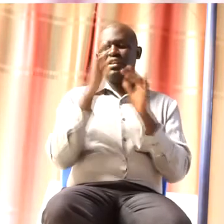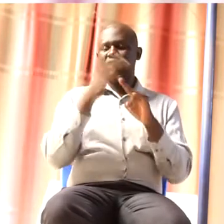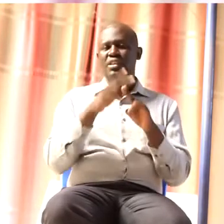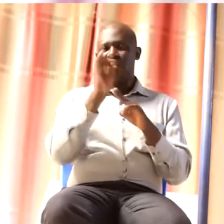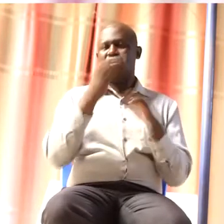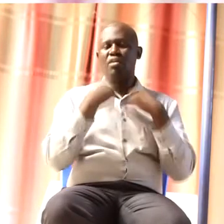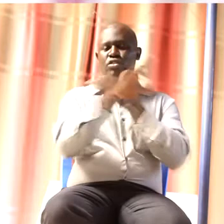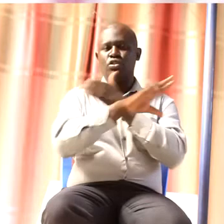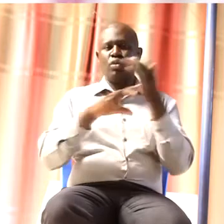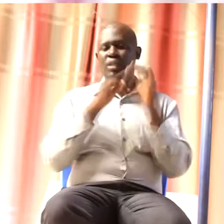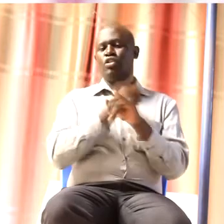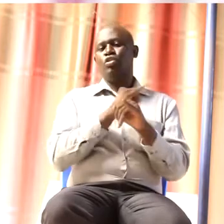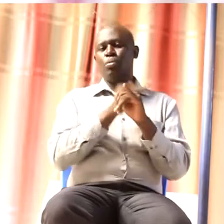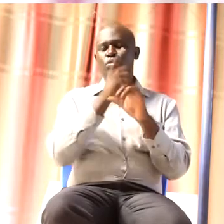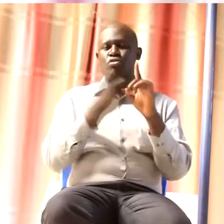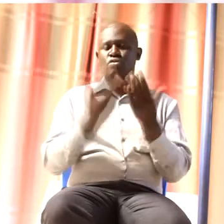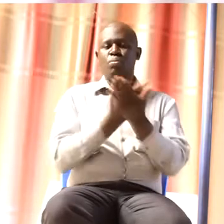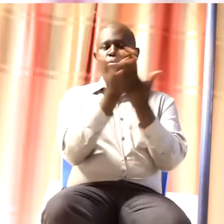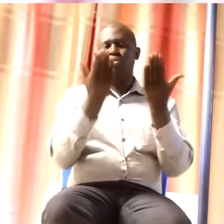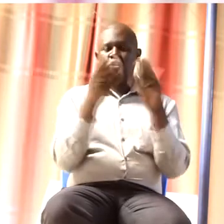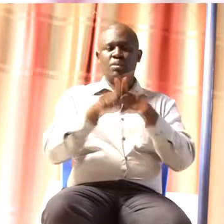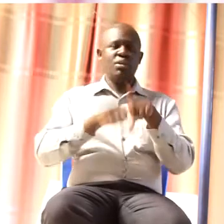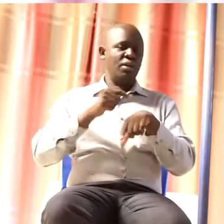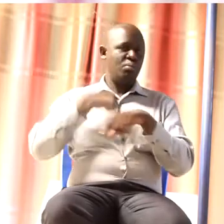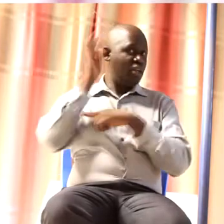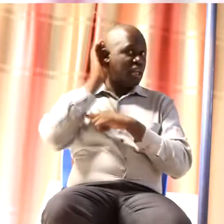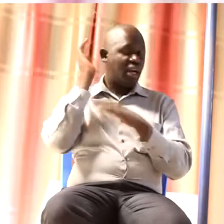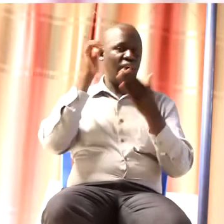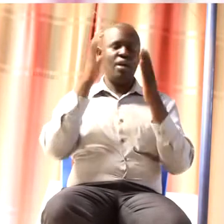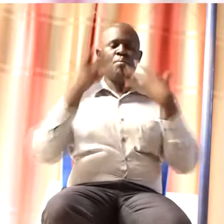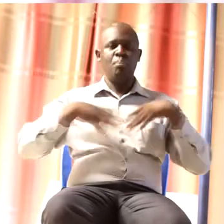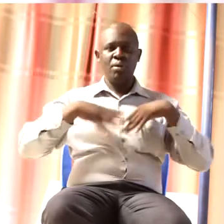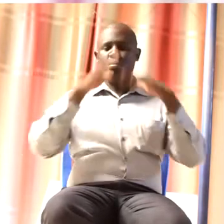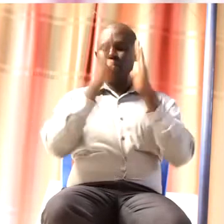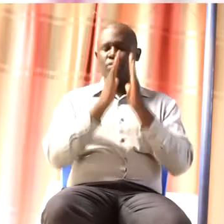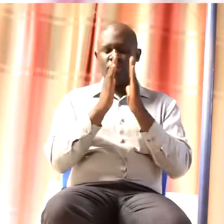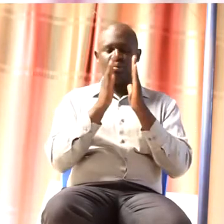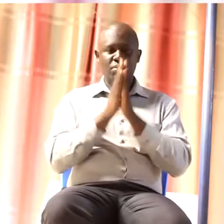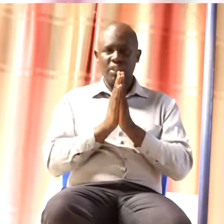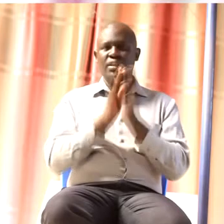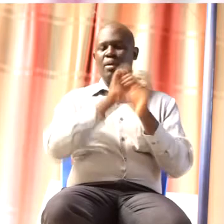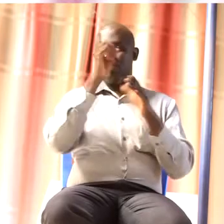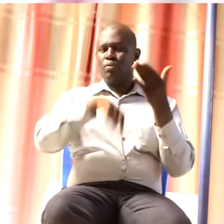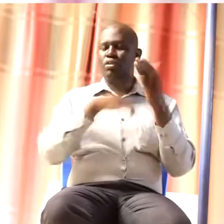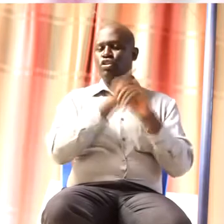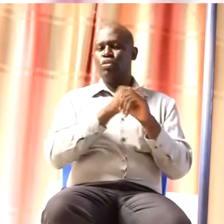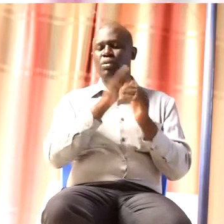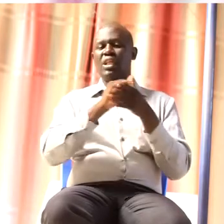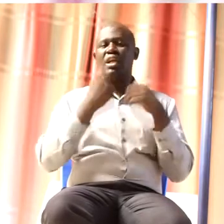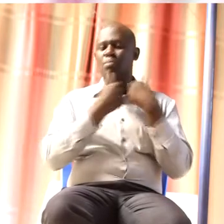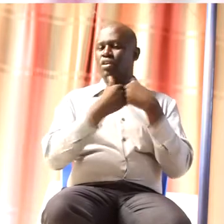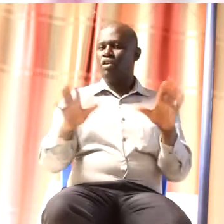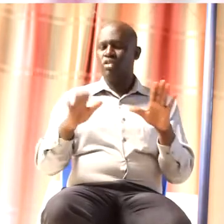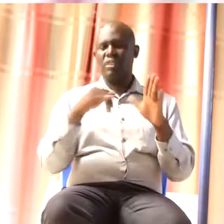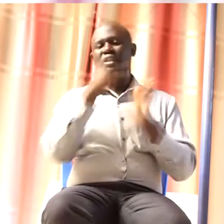If he has stolen jobs from you, amen. I hear people talking about jobs that have been lost. Jobs in the industries,